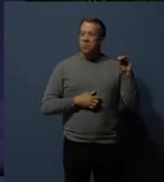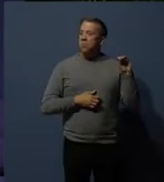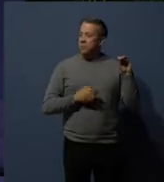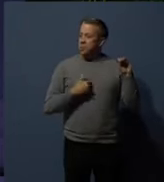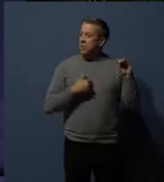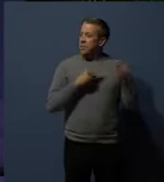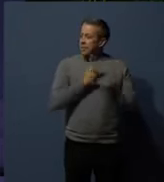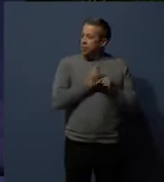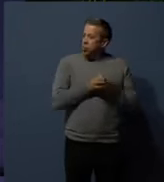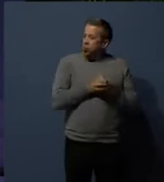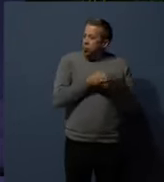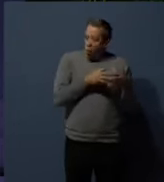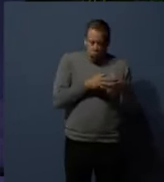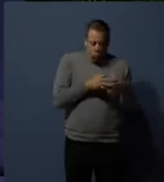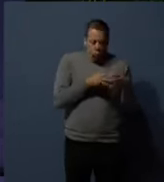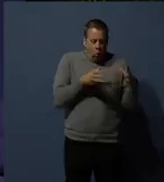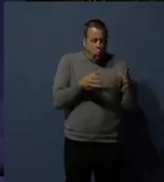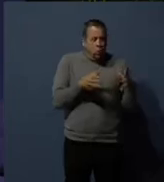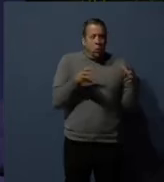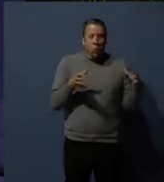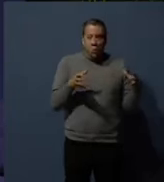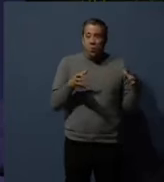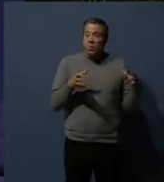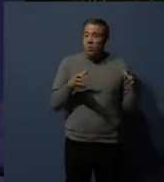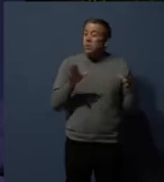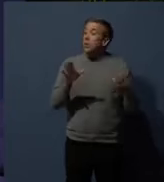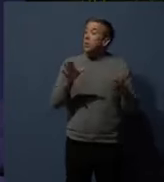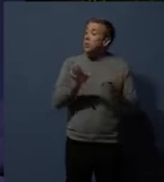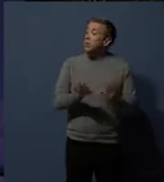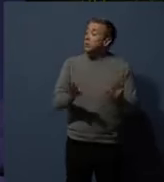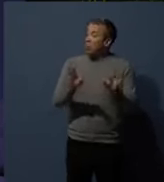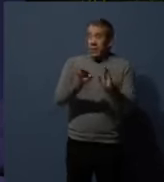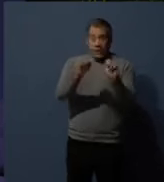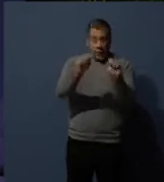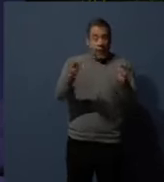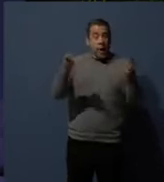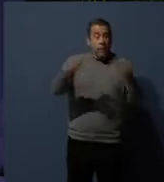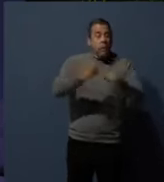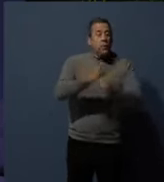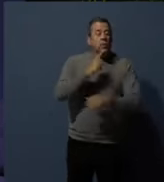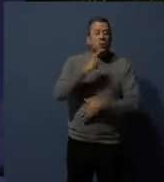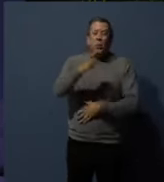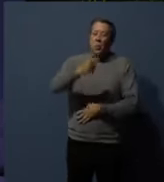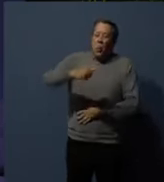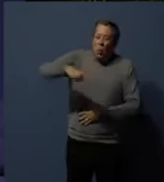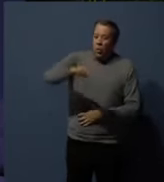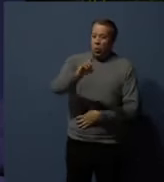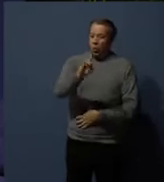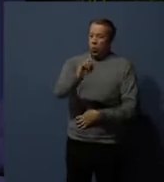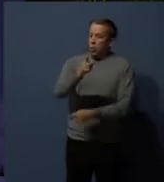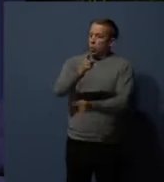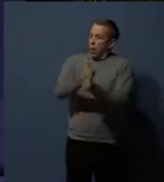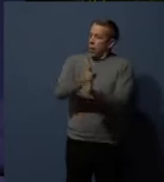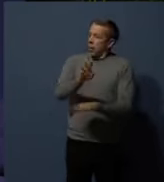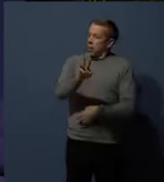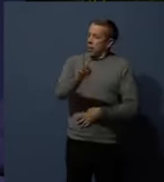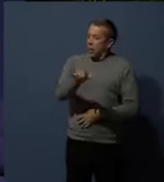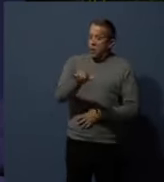team. So it's really important. It can be done, but make sure you do it the right way, and you